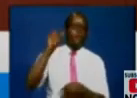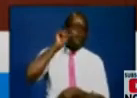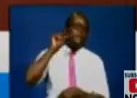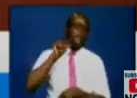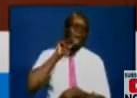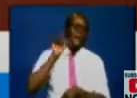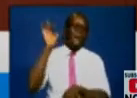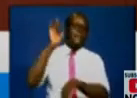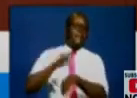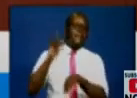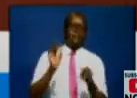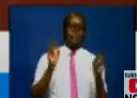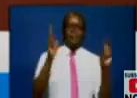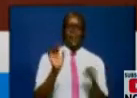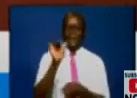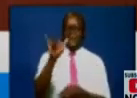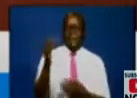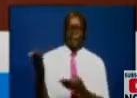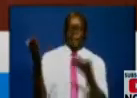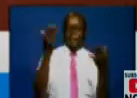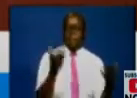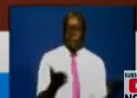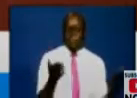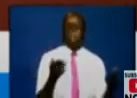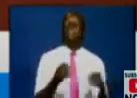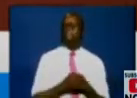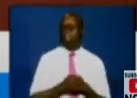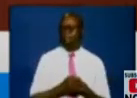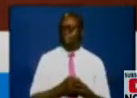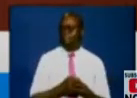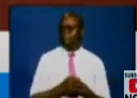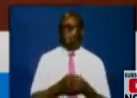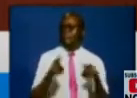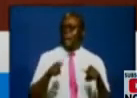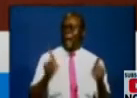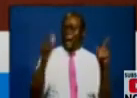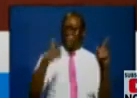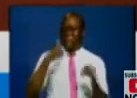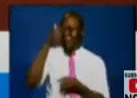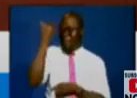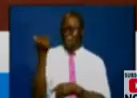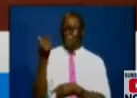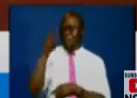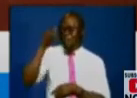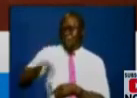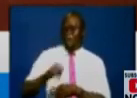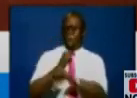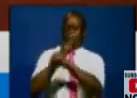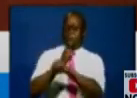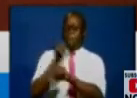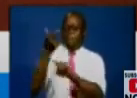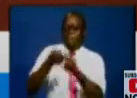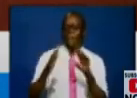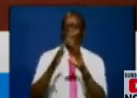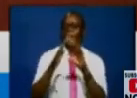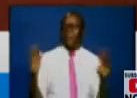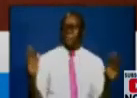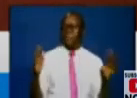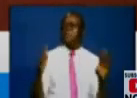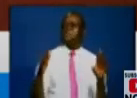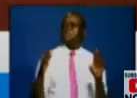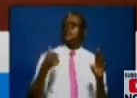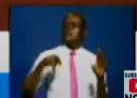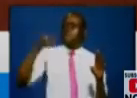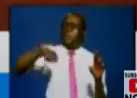gender-sensitive matters that have been brought. And, Mr. Speaker, allow me, because I think you must protect me from the House. As I said, we